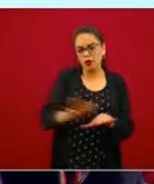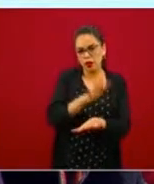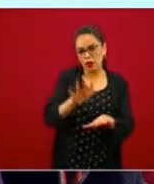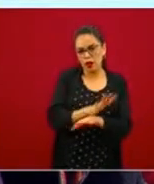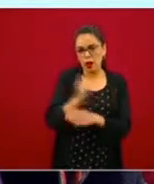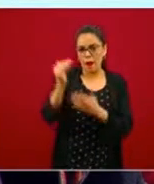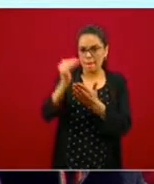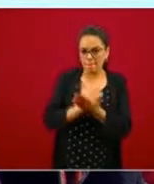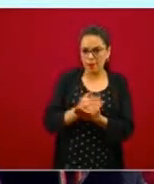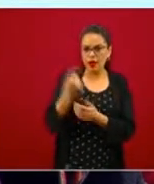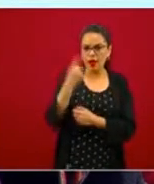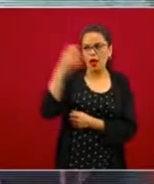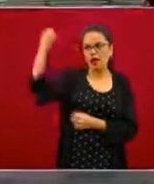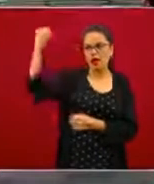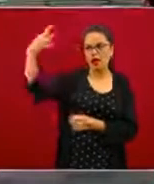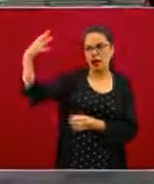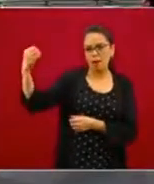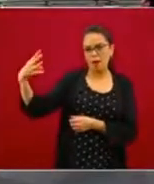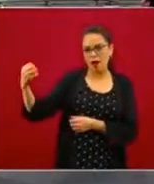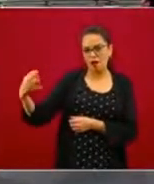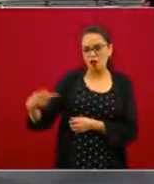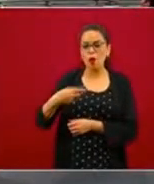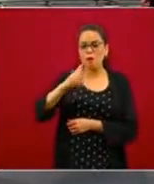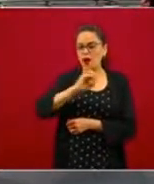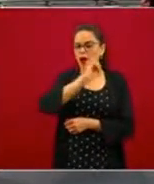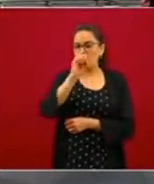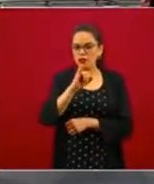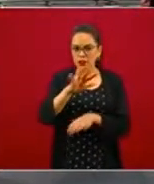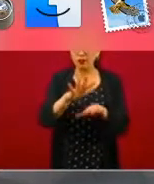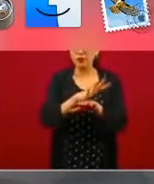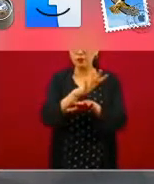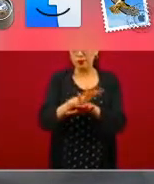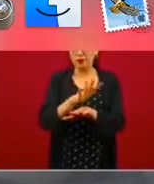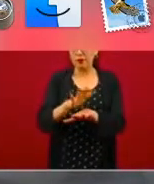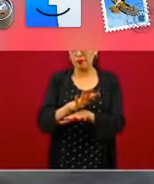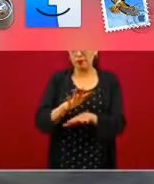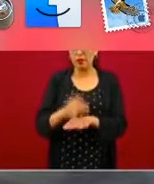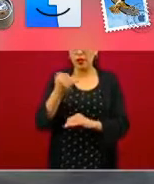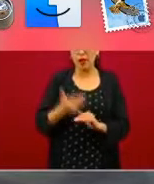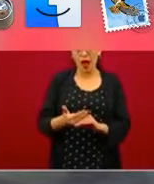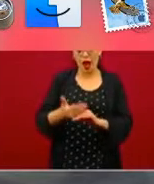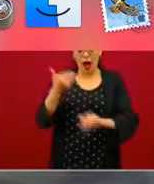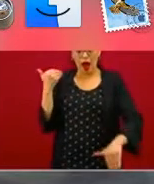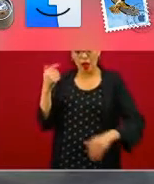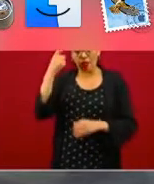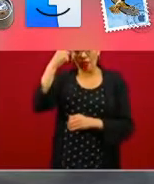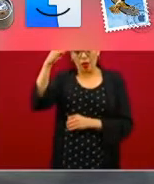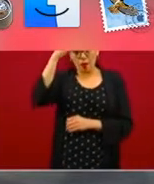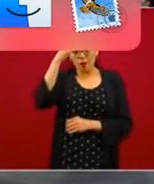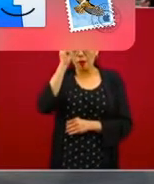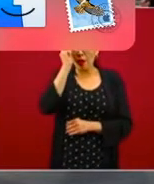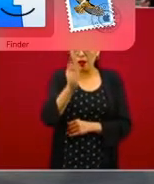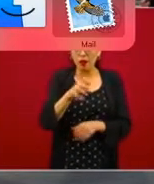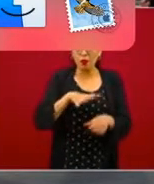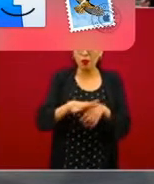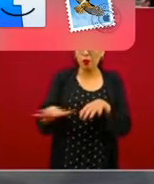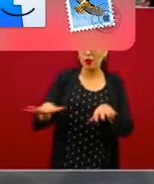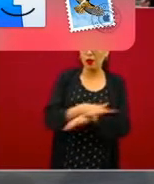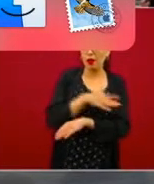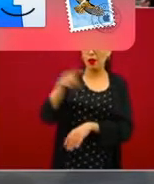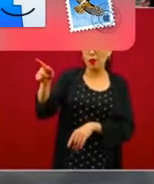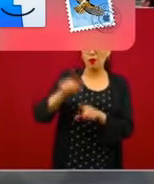Other states like Nuevo León had less incidence than the last 15 days. Why is this